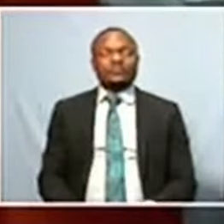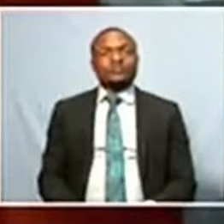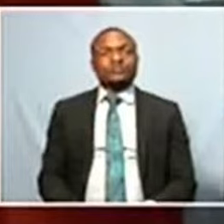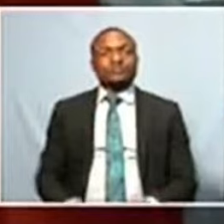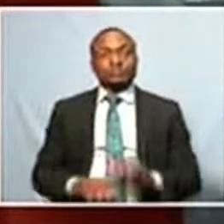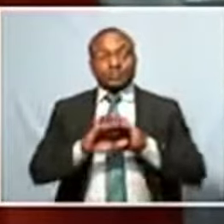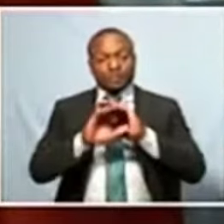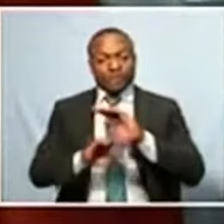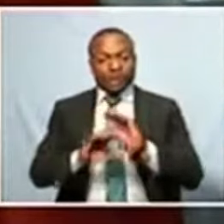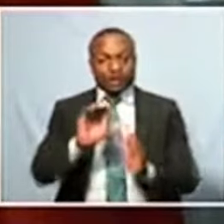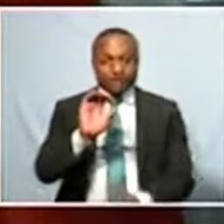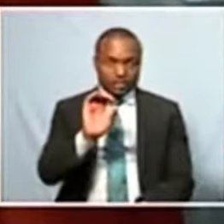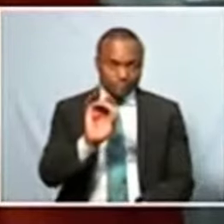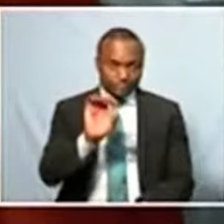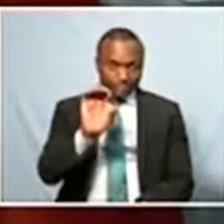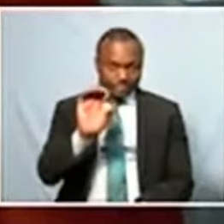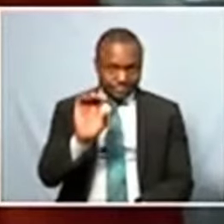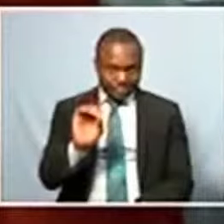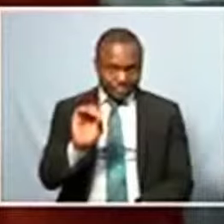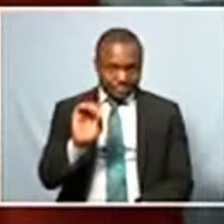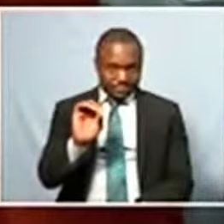Under